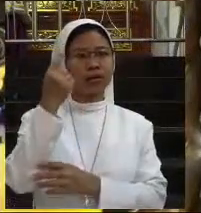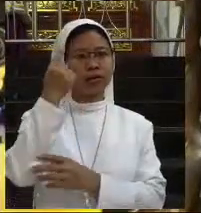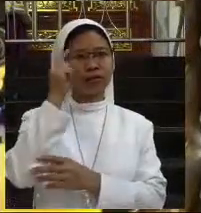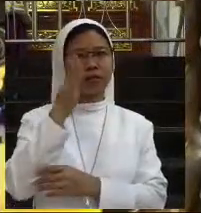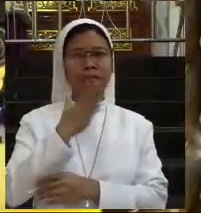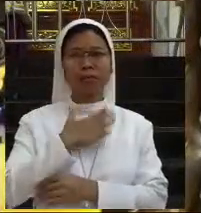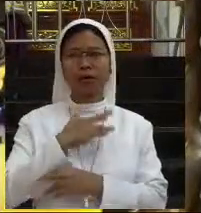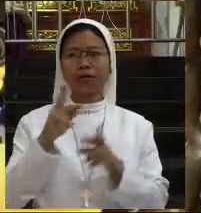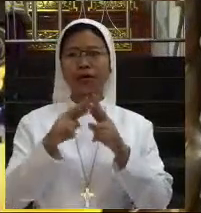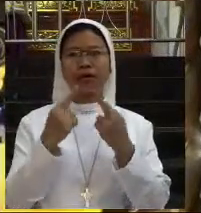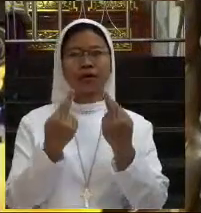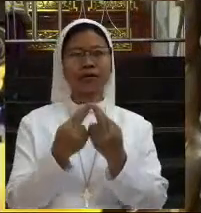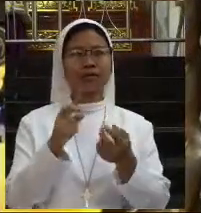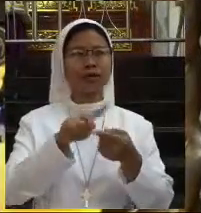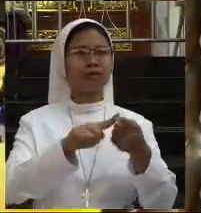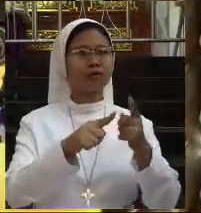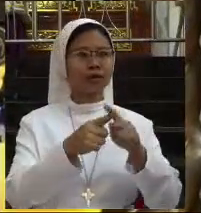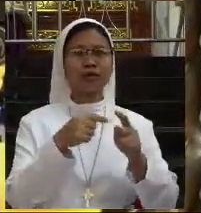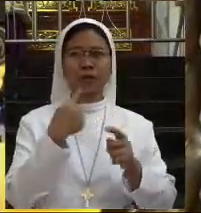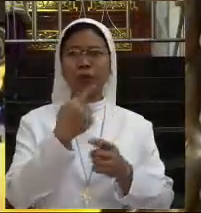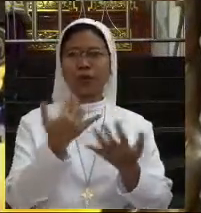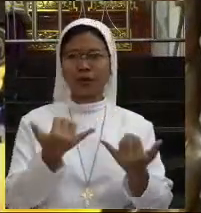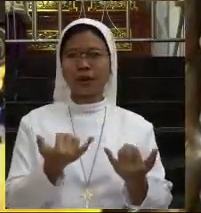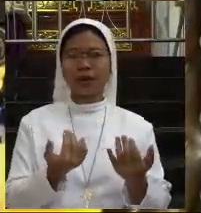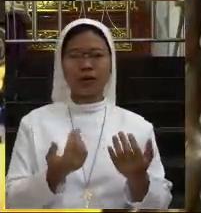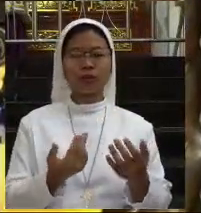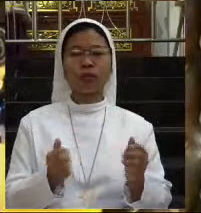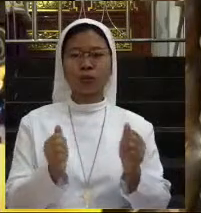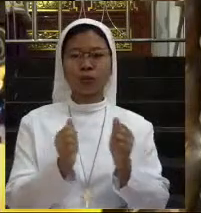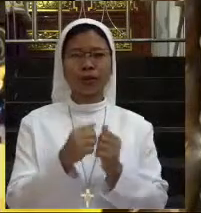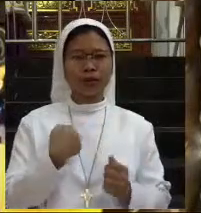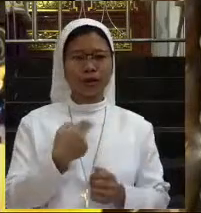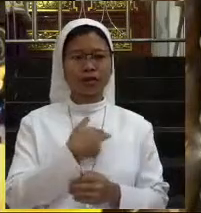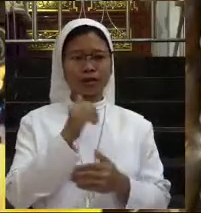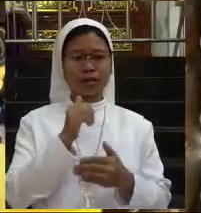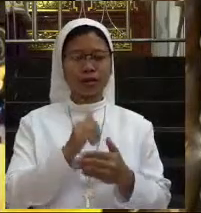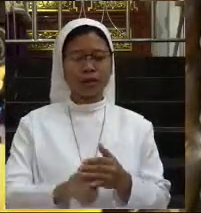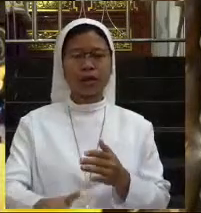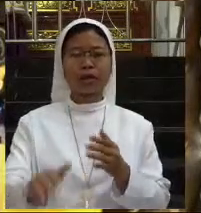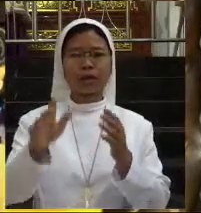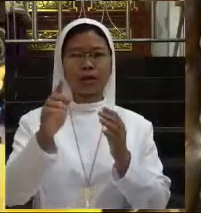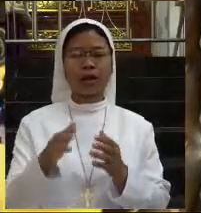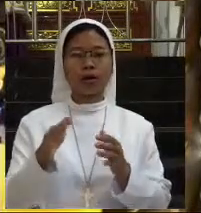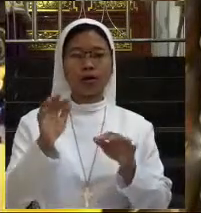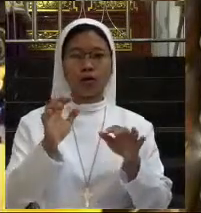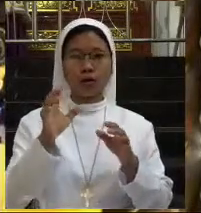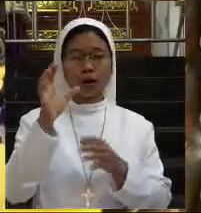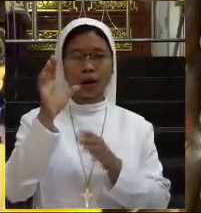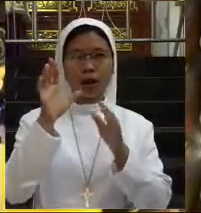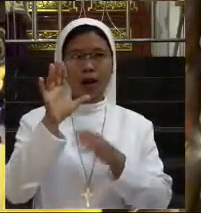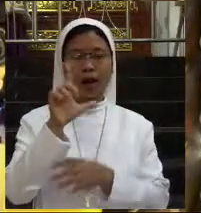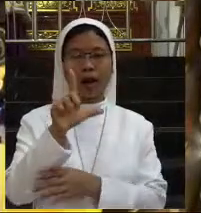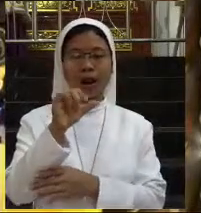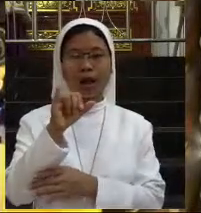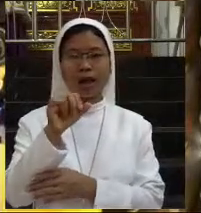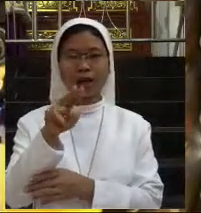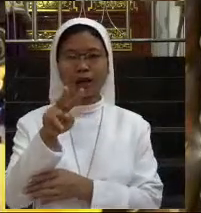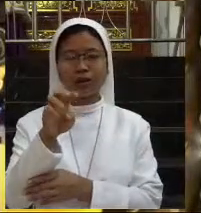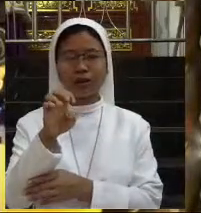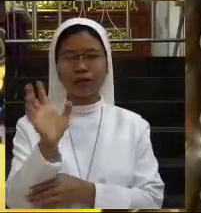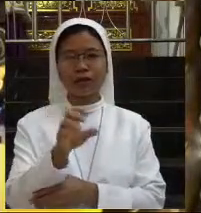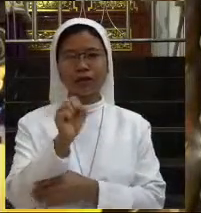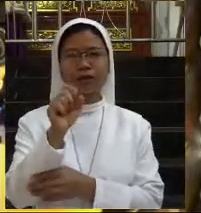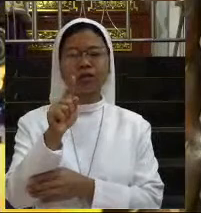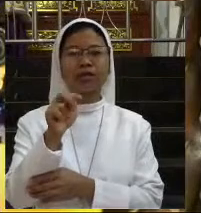relatives and friends who are also joining us through live streaming. You have been part of my life, my pastoral life as a